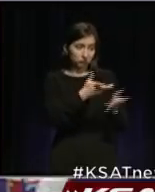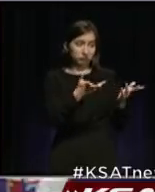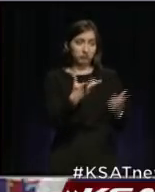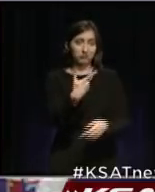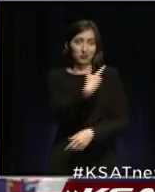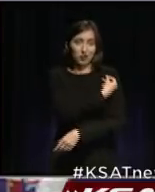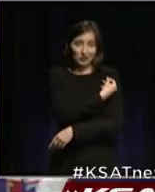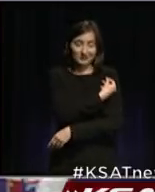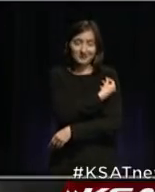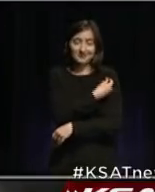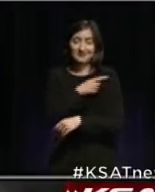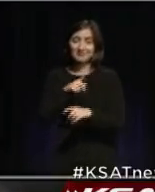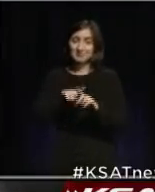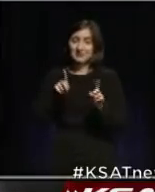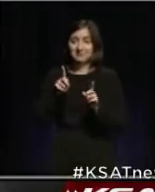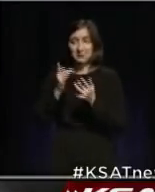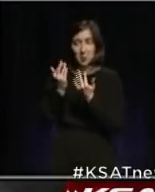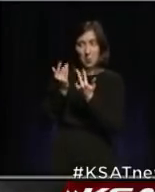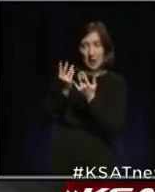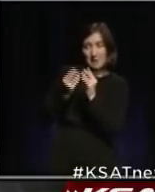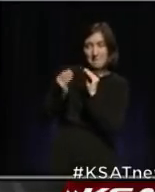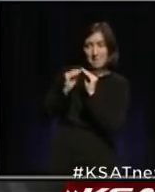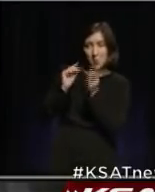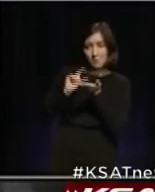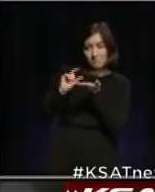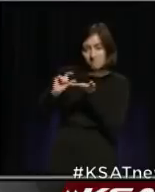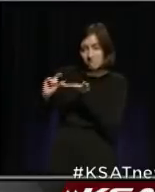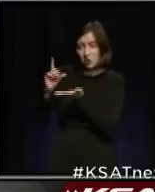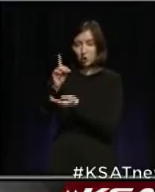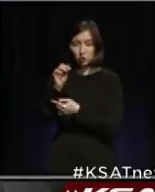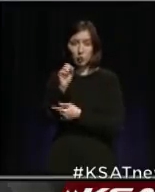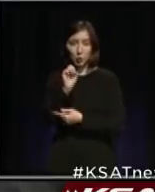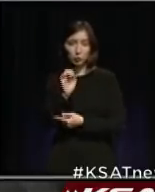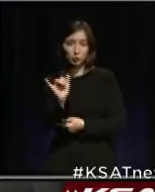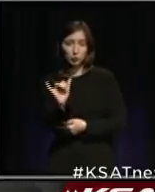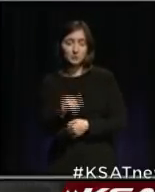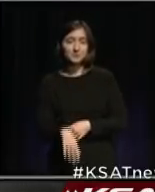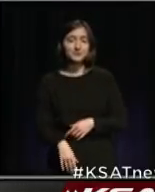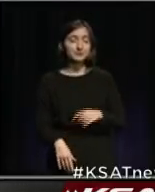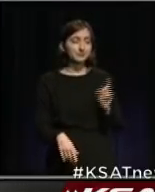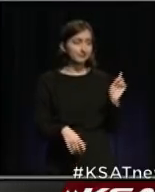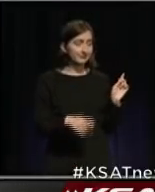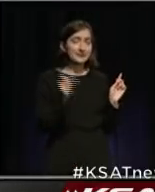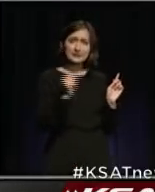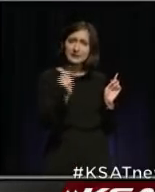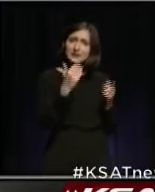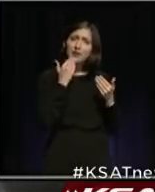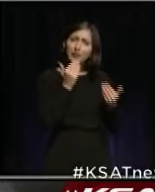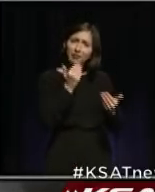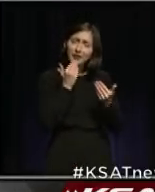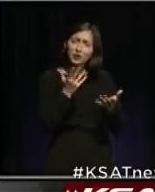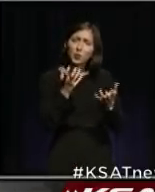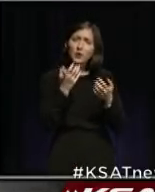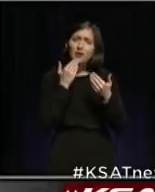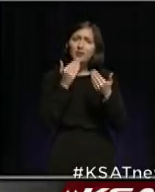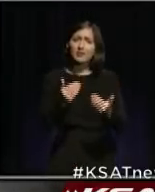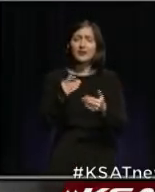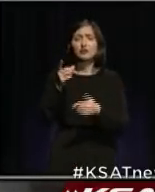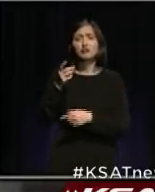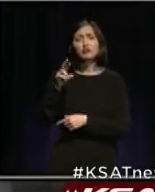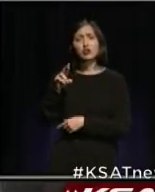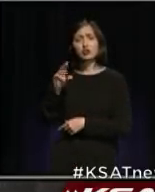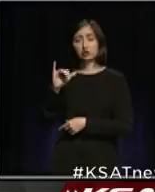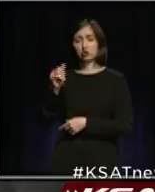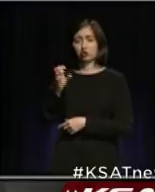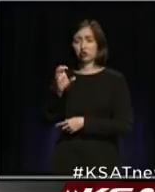more vaccines first. Great. Thank you, Judge. And also some people that have been working very hard throughout this pandemic. I want to thank Dr. Jack Tsai and